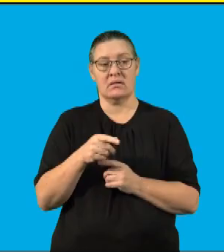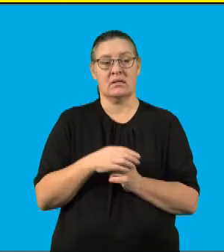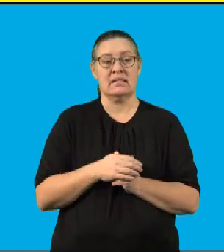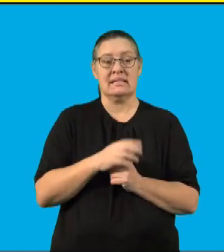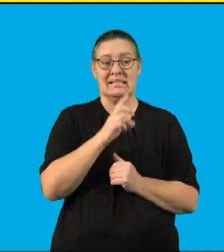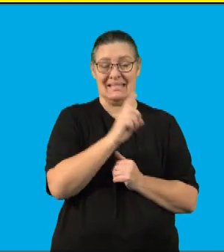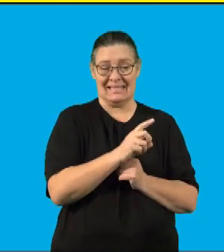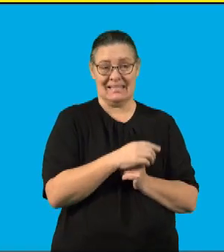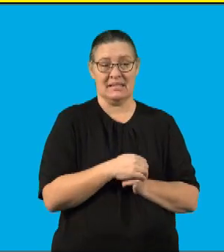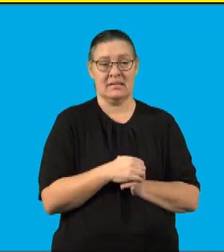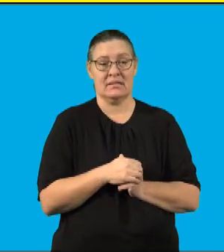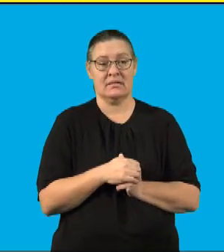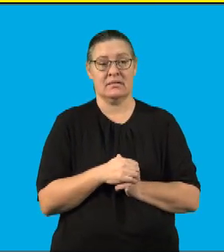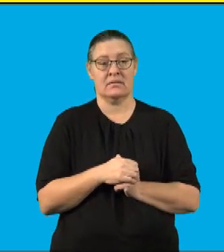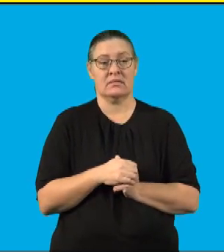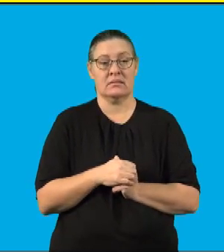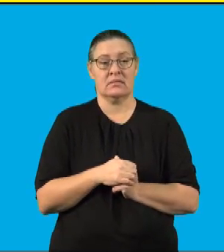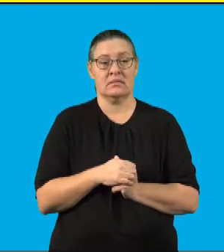alcohol, so compound D